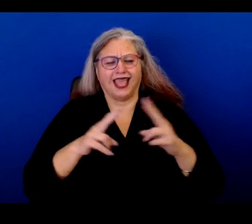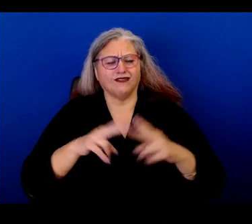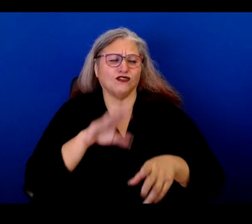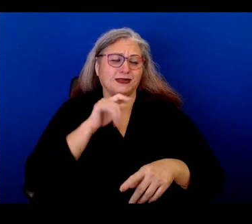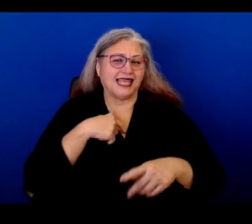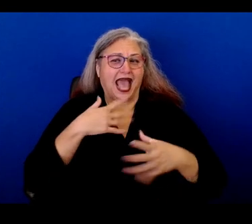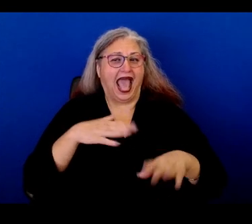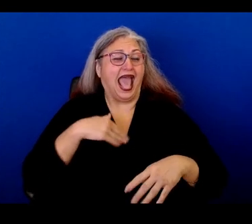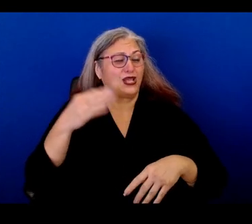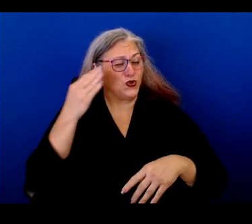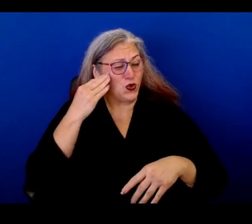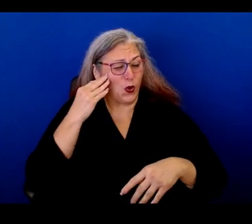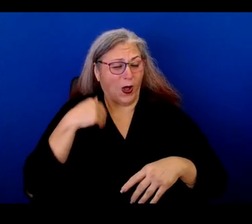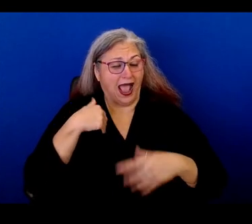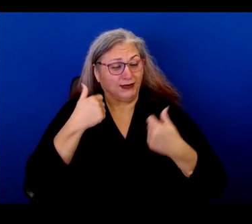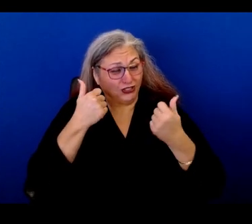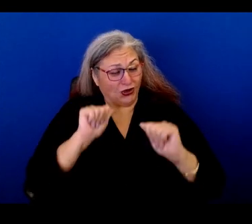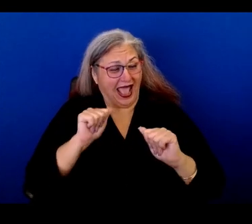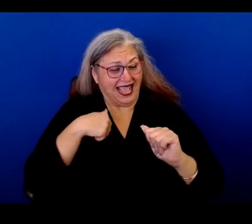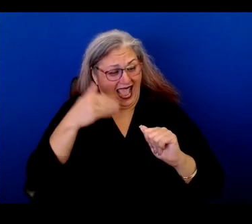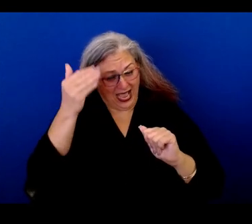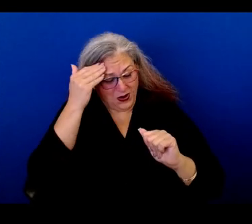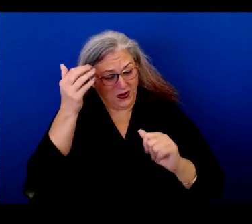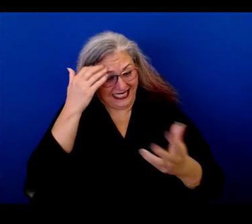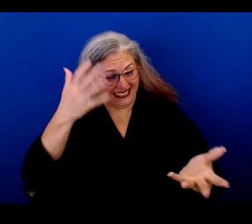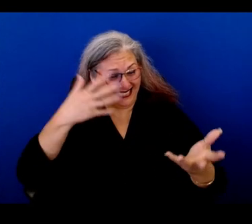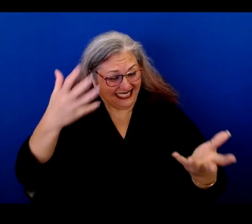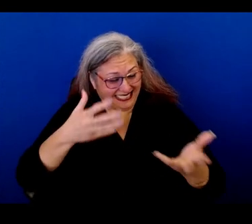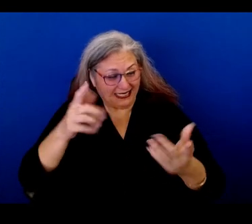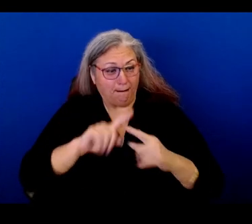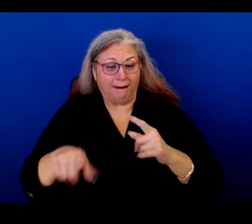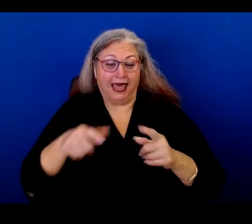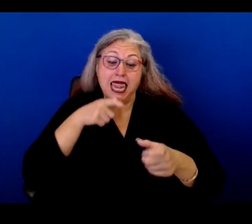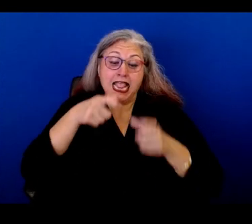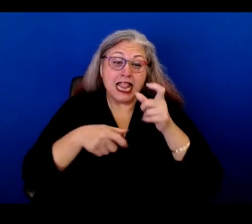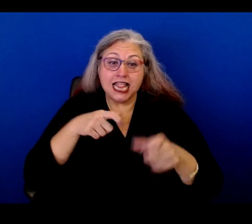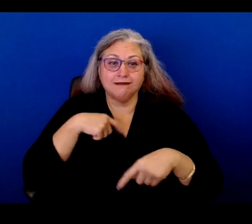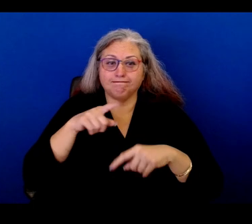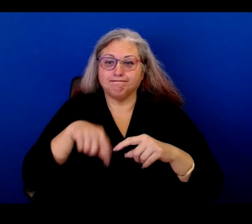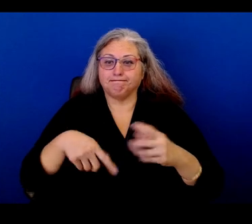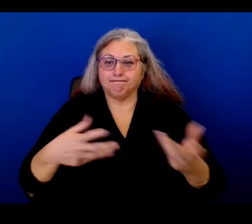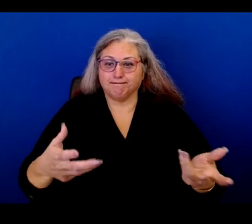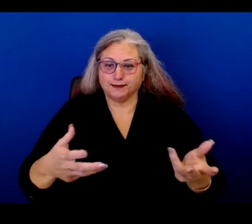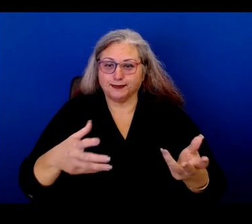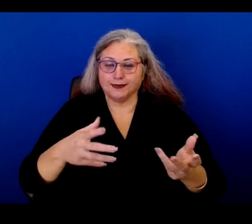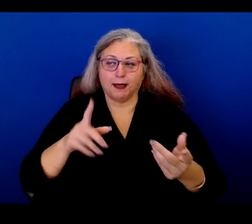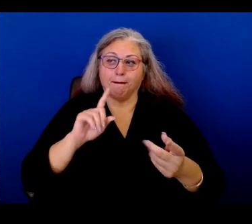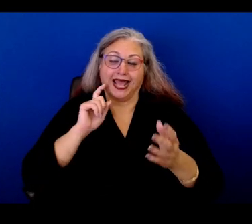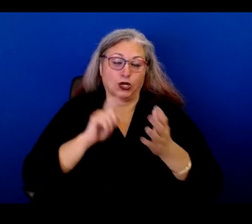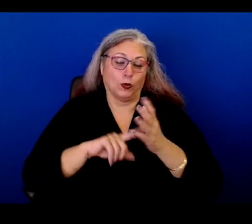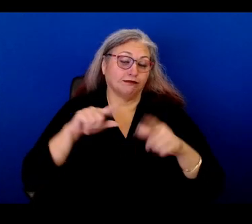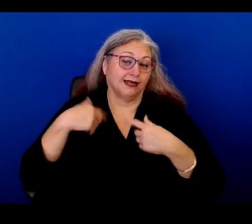like, I know what I'm trying to say, you know what I mean? Like, but in the